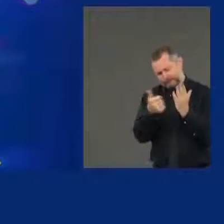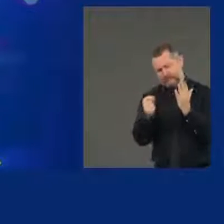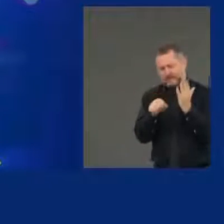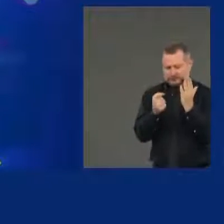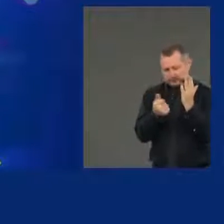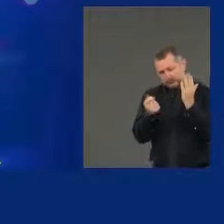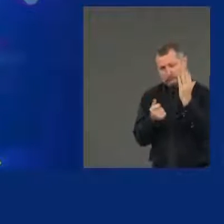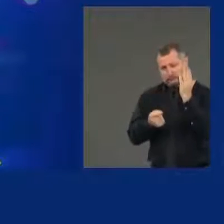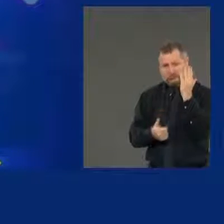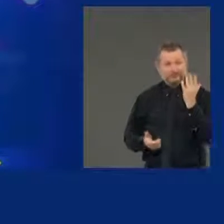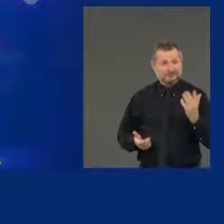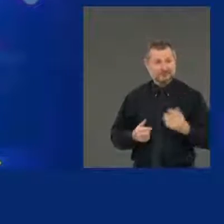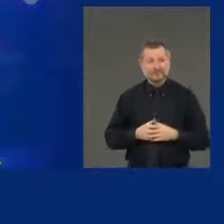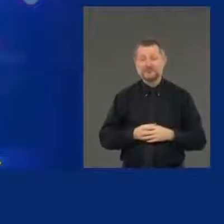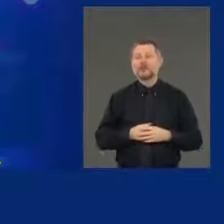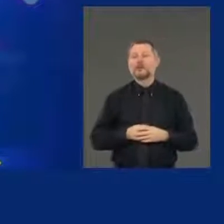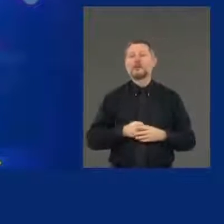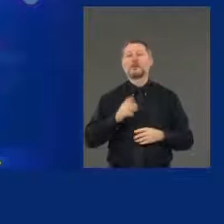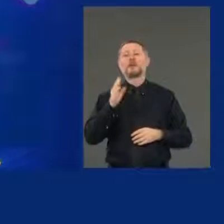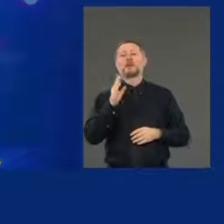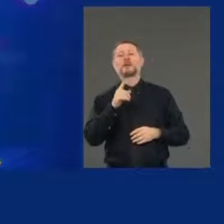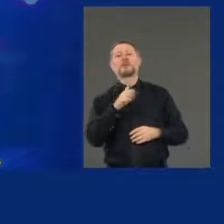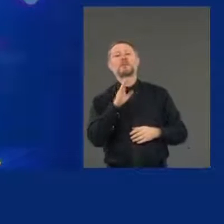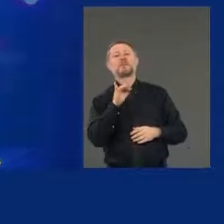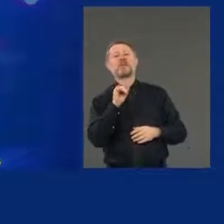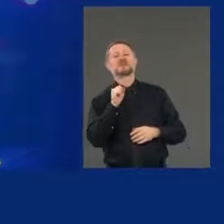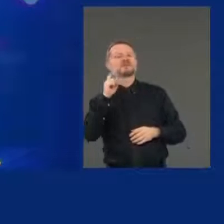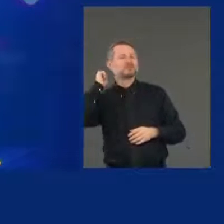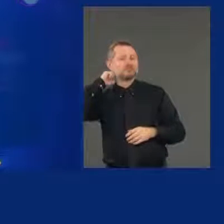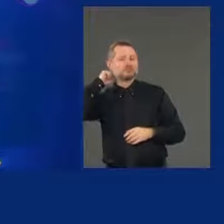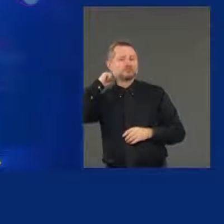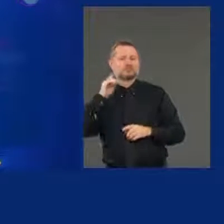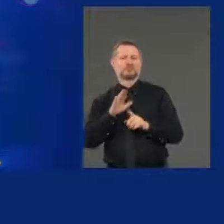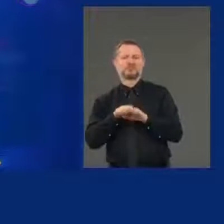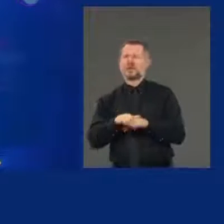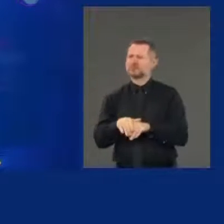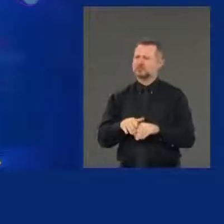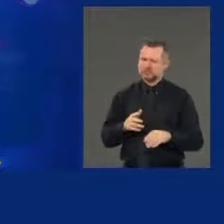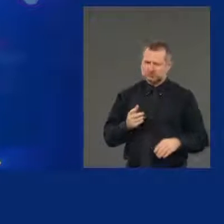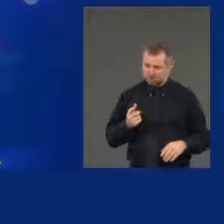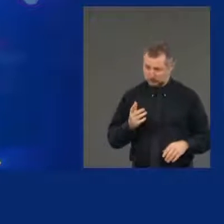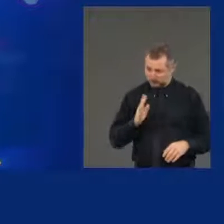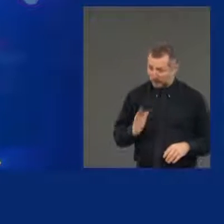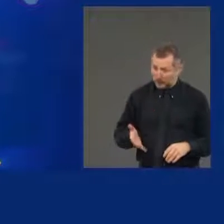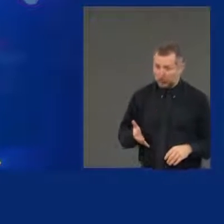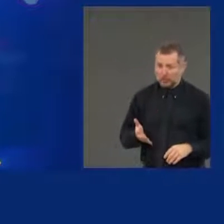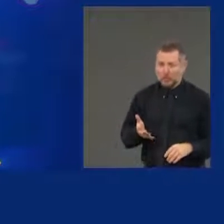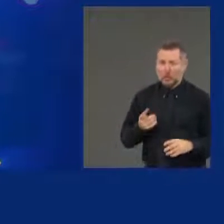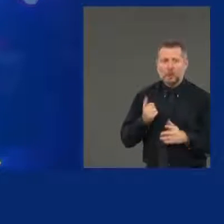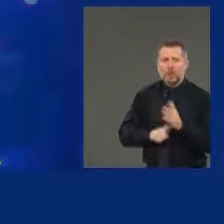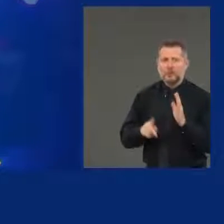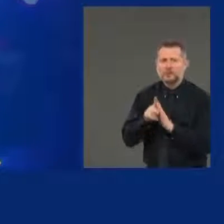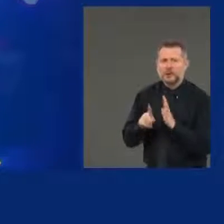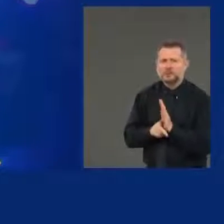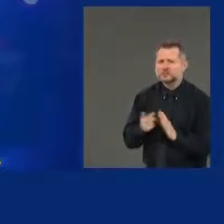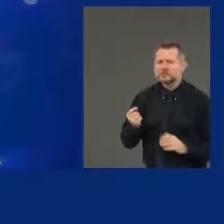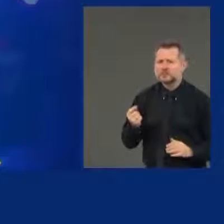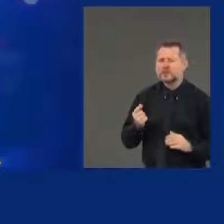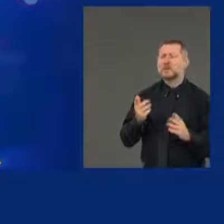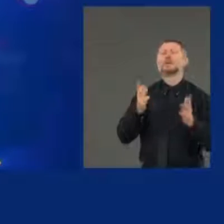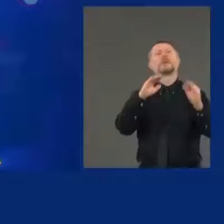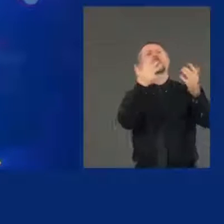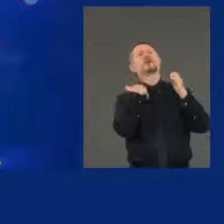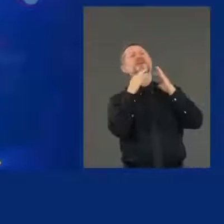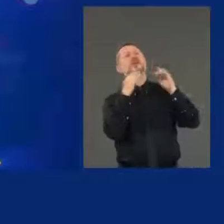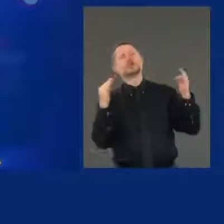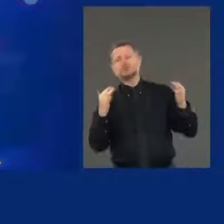Well, bias in the police force is a problem. Yep. How do you want to address it? Just tell us. Diversity of the